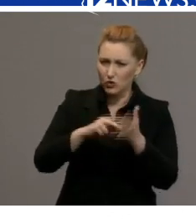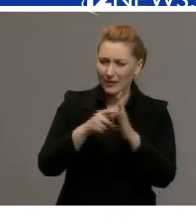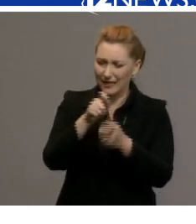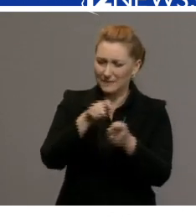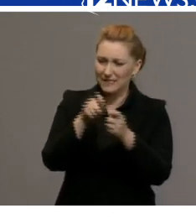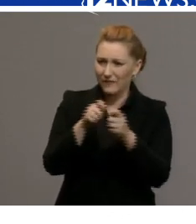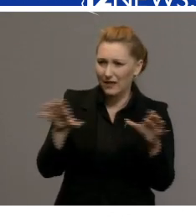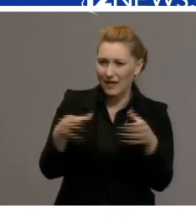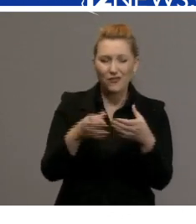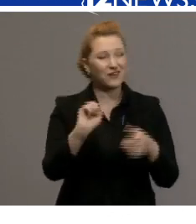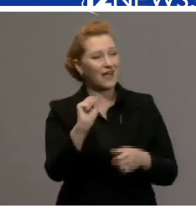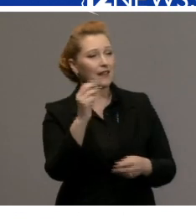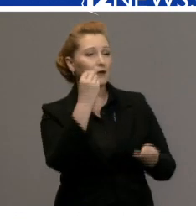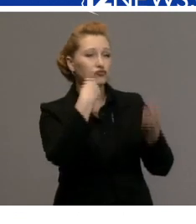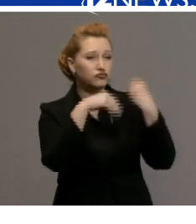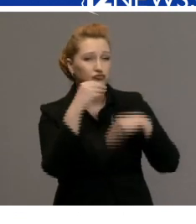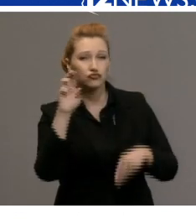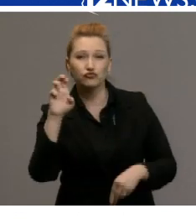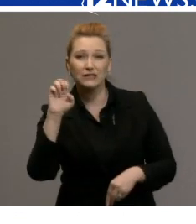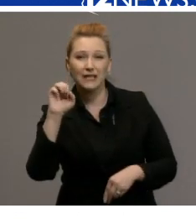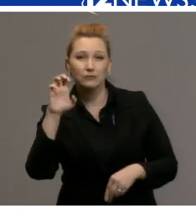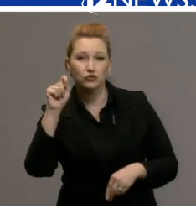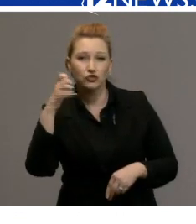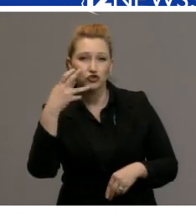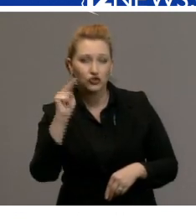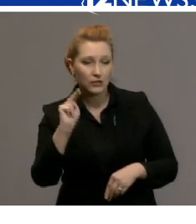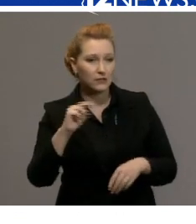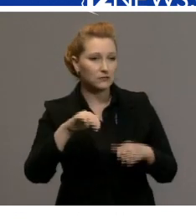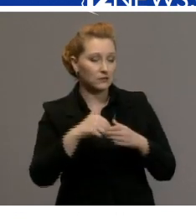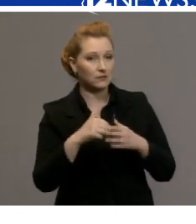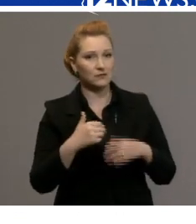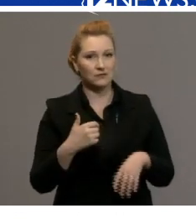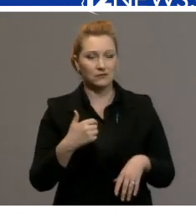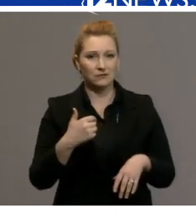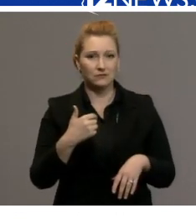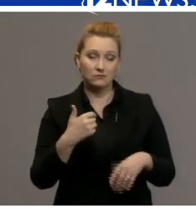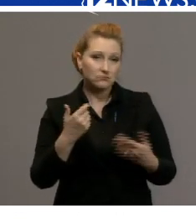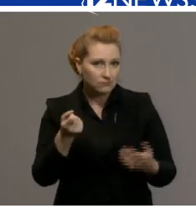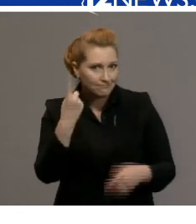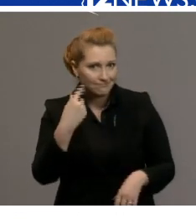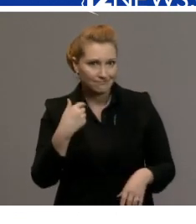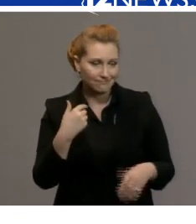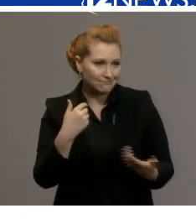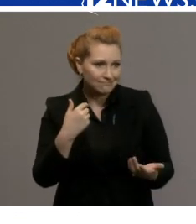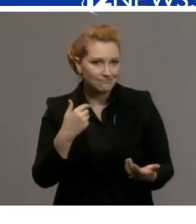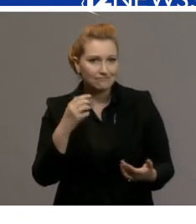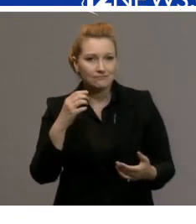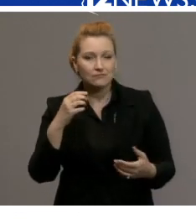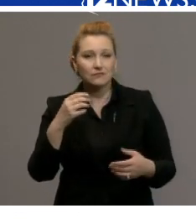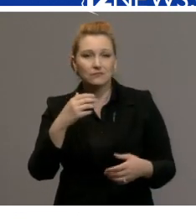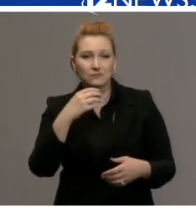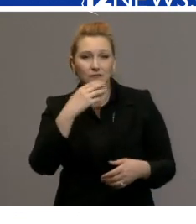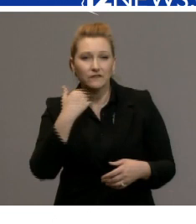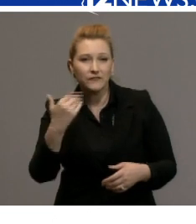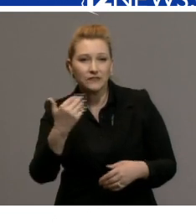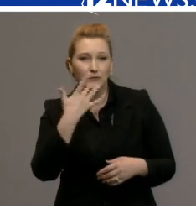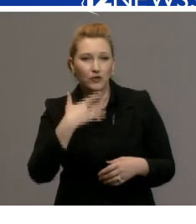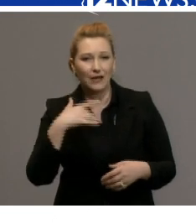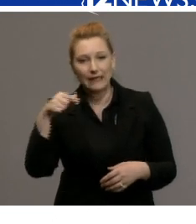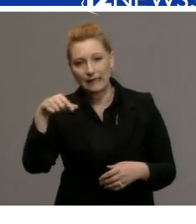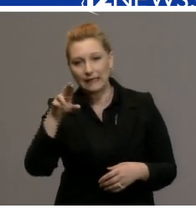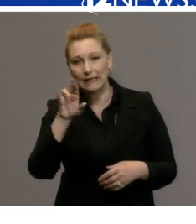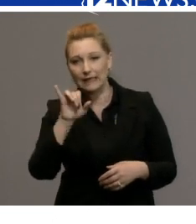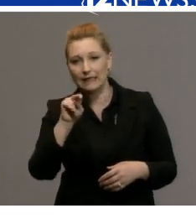Exactly. There's our viewers love having quinceañeras, for example. Sure. So I would say, and I want